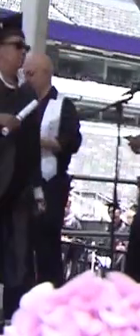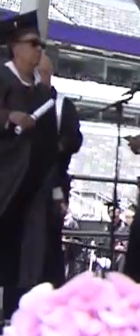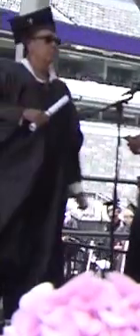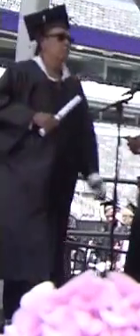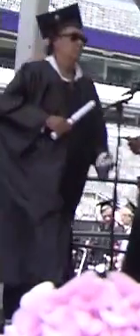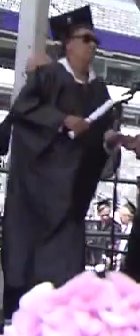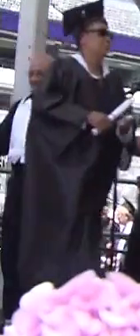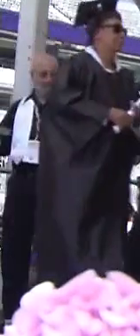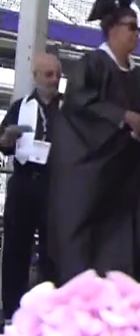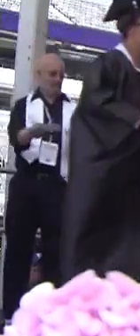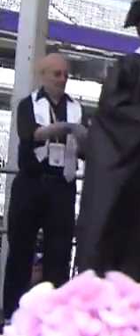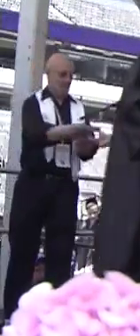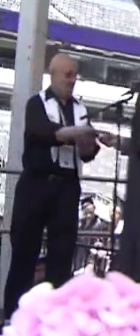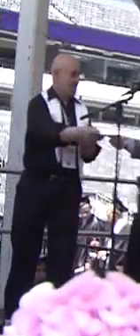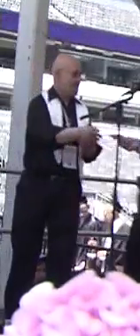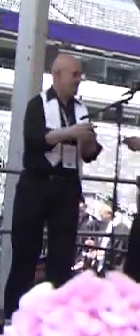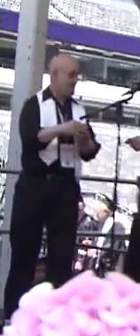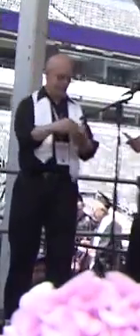Susan Goines.